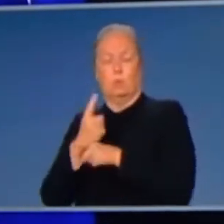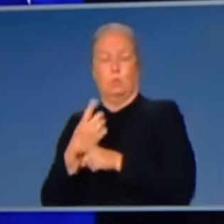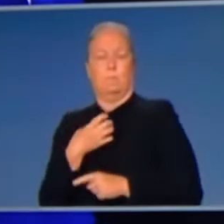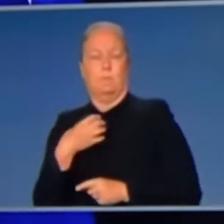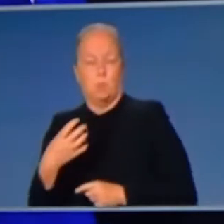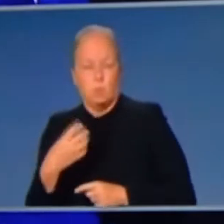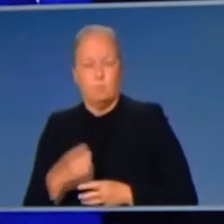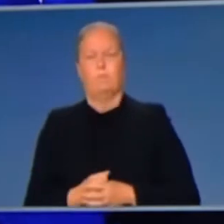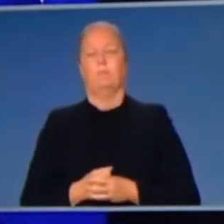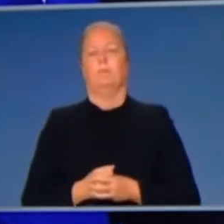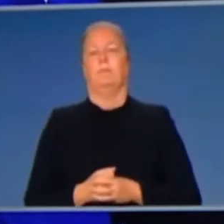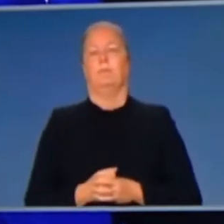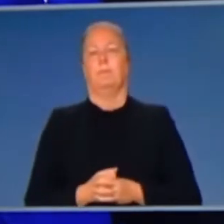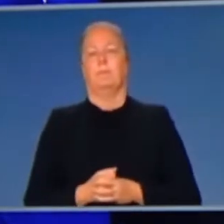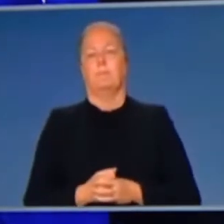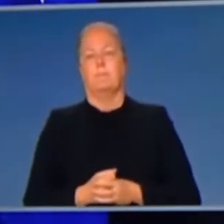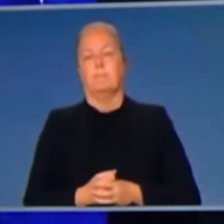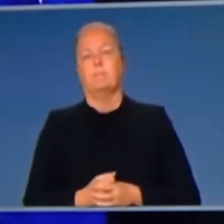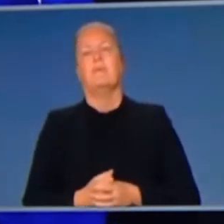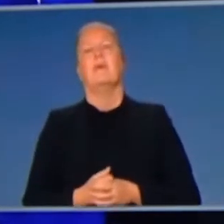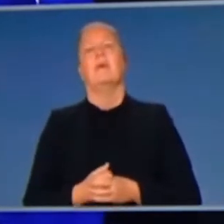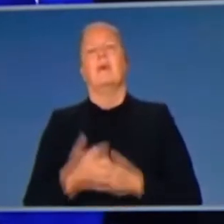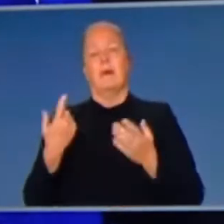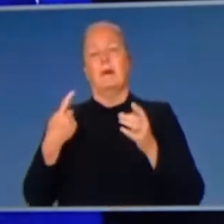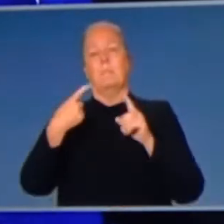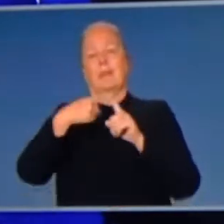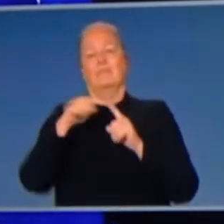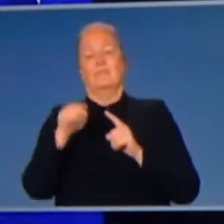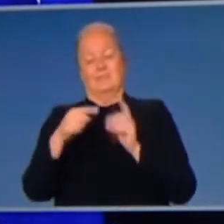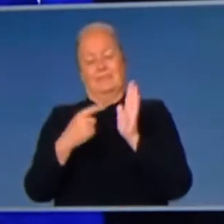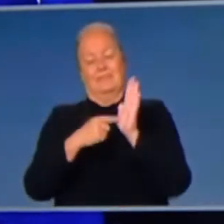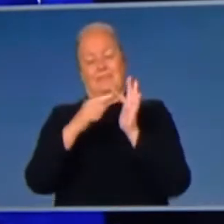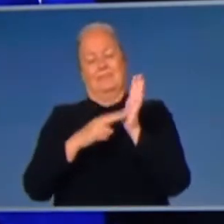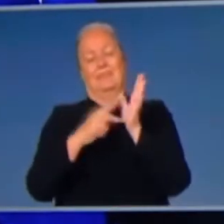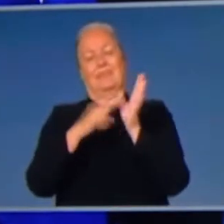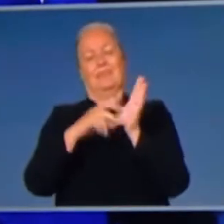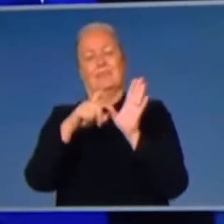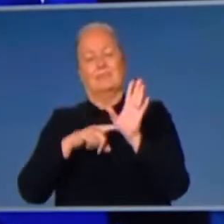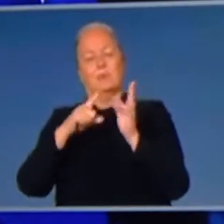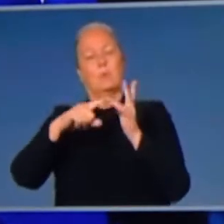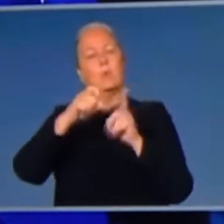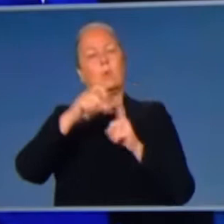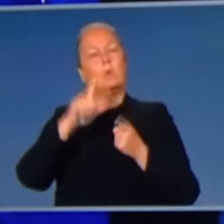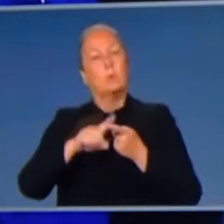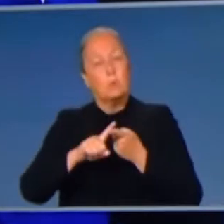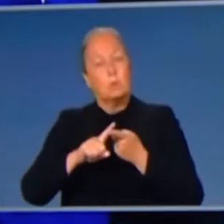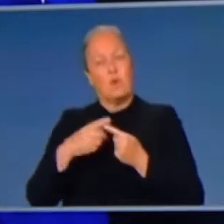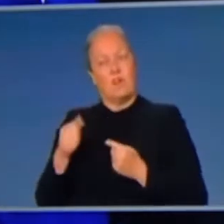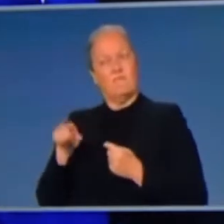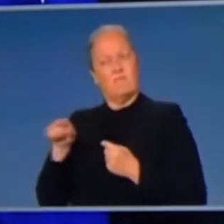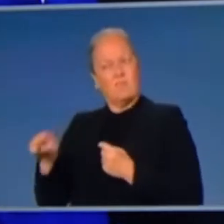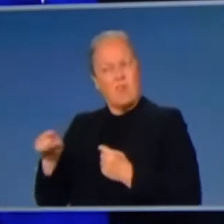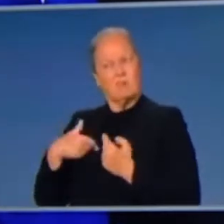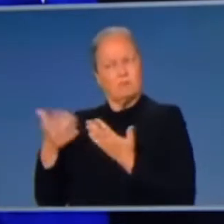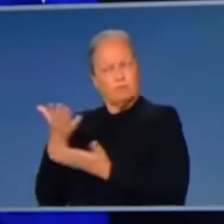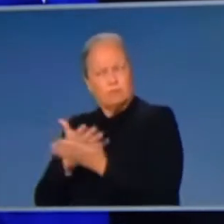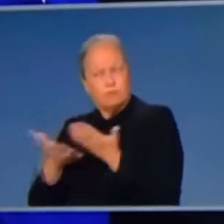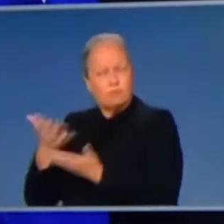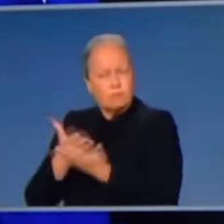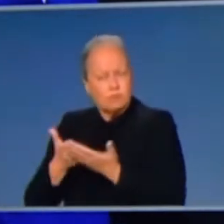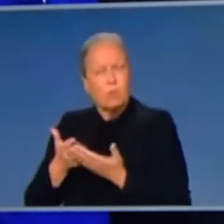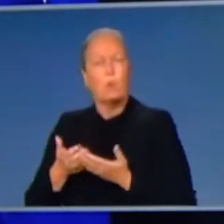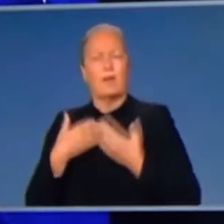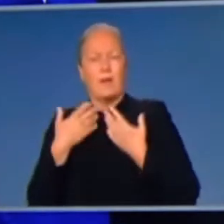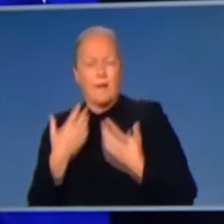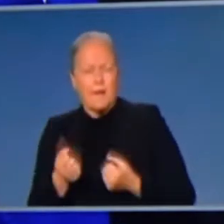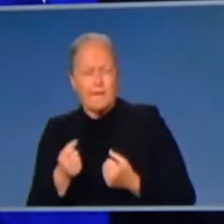Code. After reviewing the data on progress, Professor Murphy stepped the National Cabinet through the academic modelling work